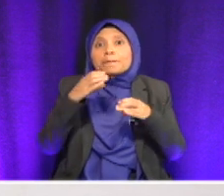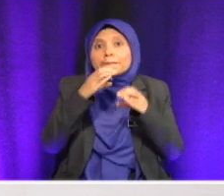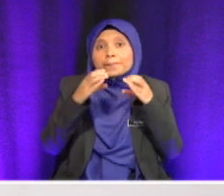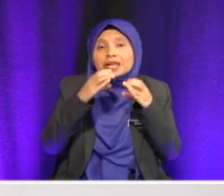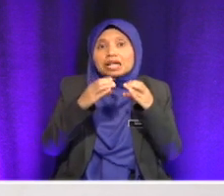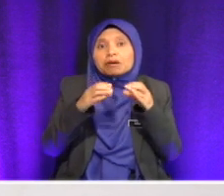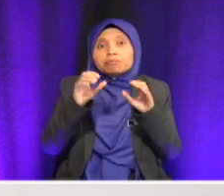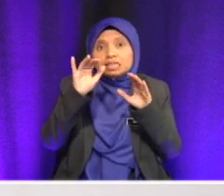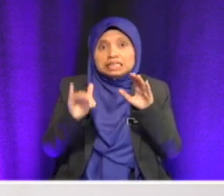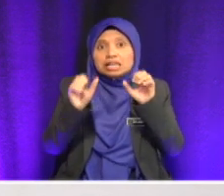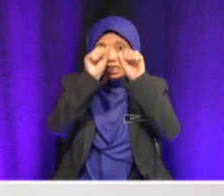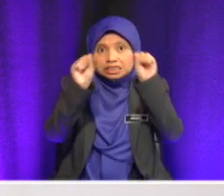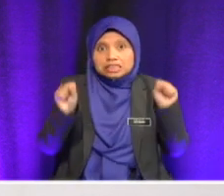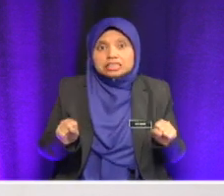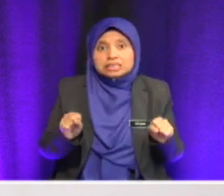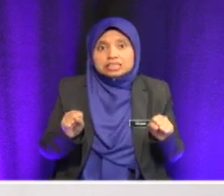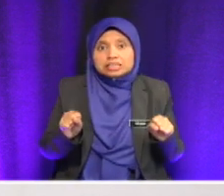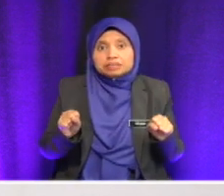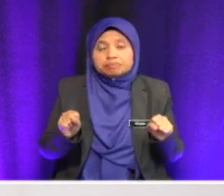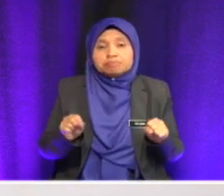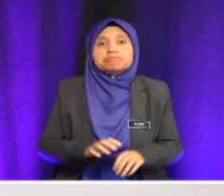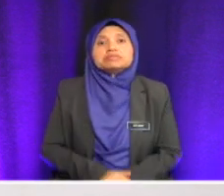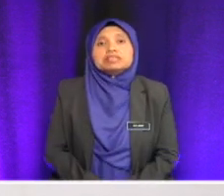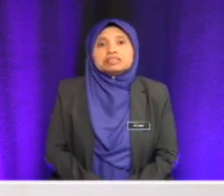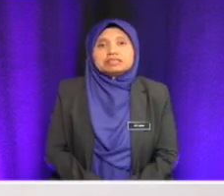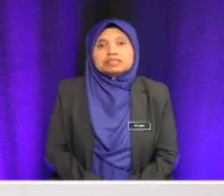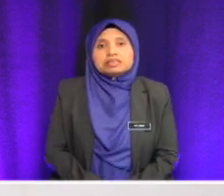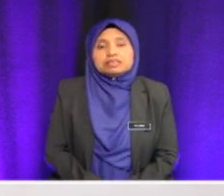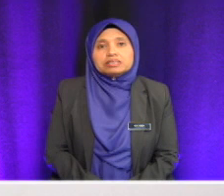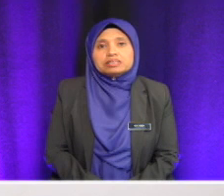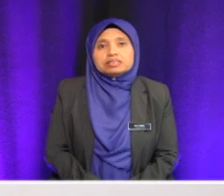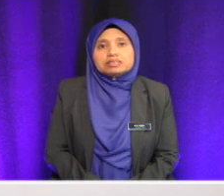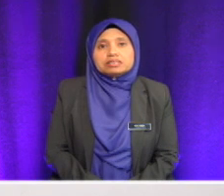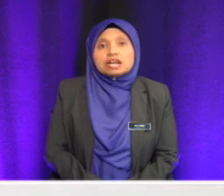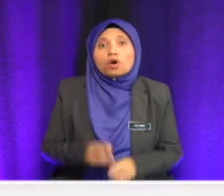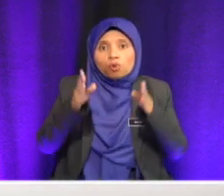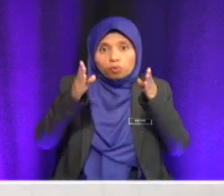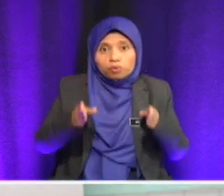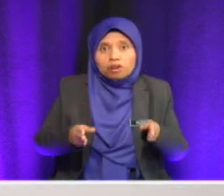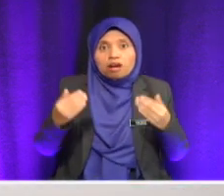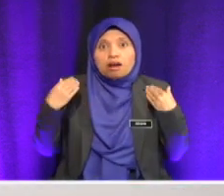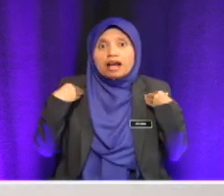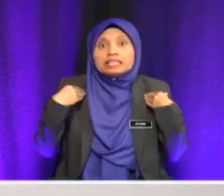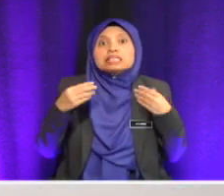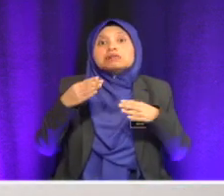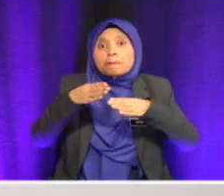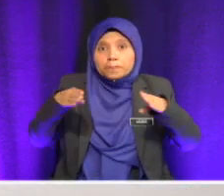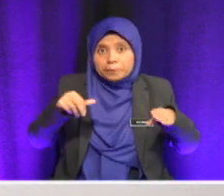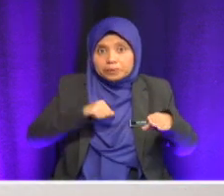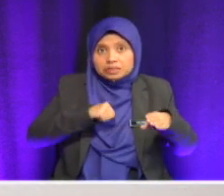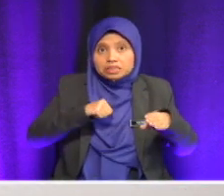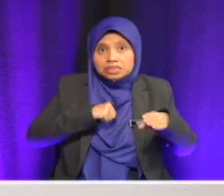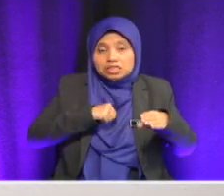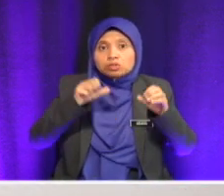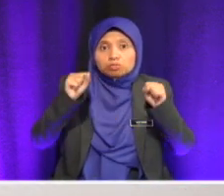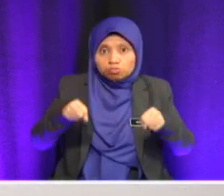can communicate to each other and share our feelings. Interesting. So human have our own language system. Yep. So it will be